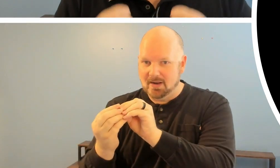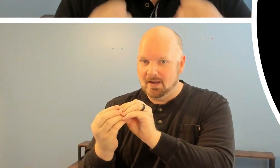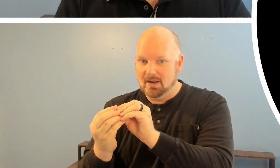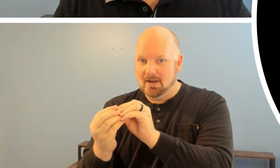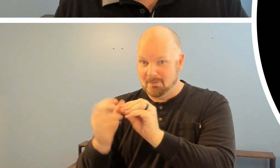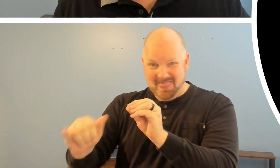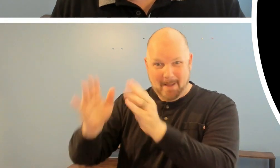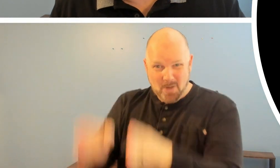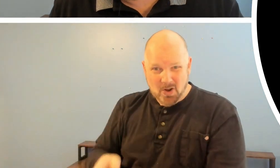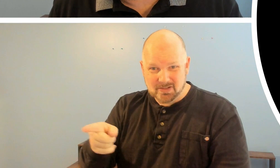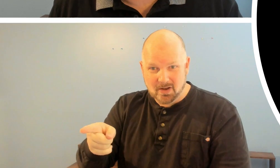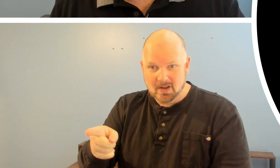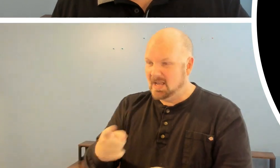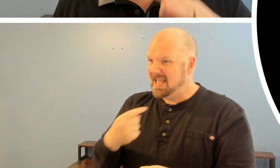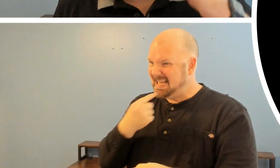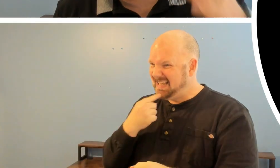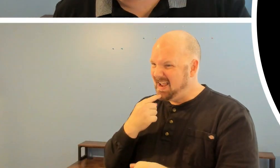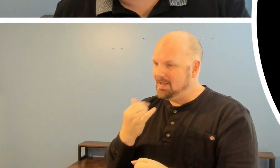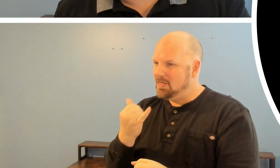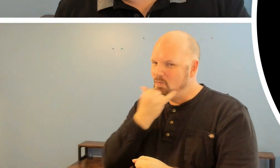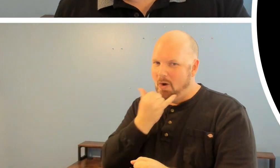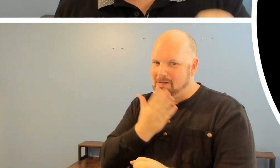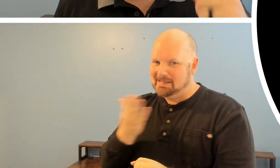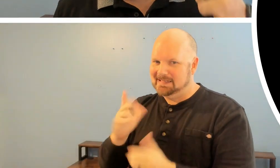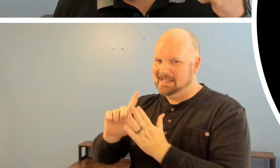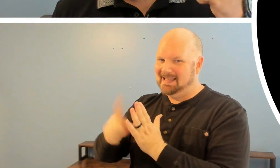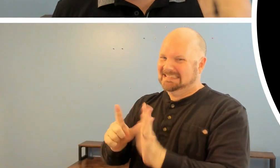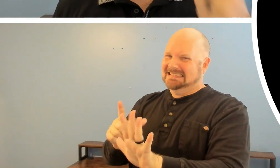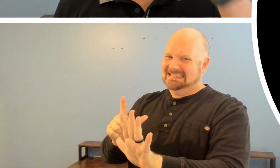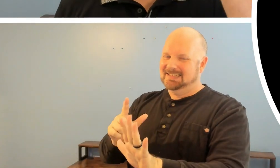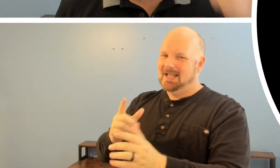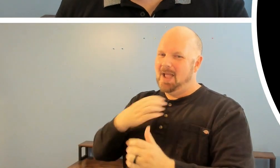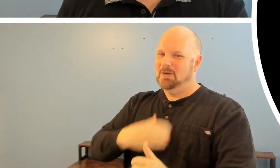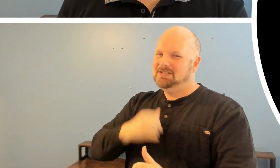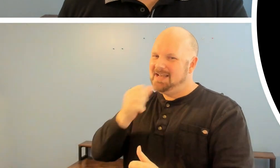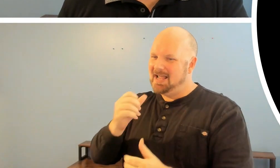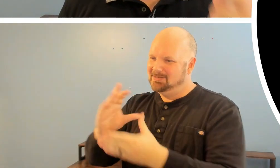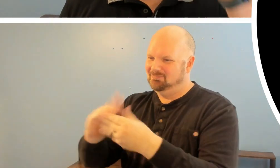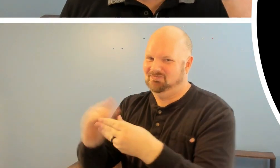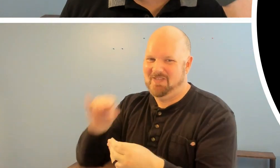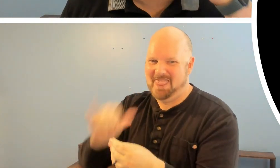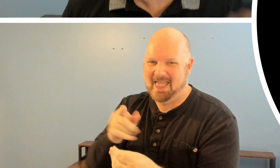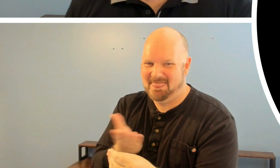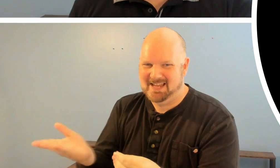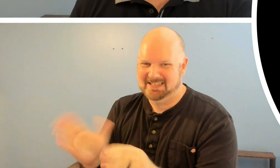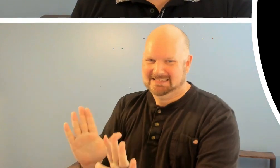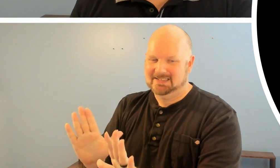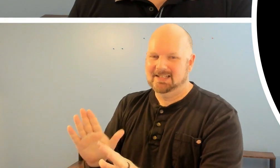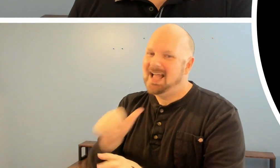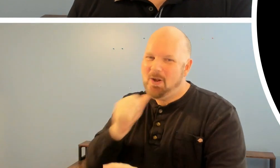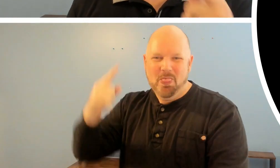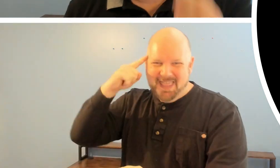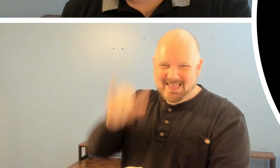back and forth and back and forth with that person and you say that thing that later you regret and you say, why did I say that? I don't even think